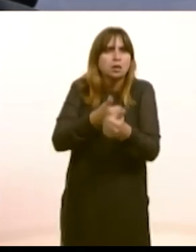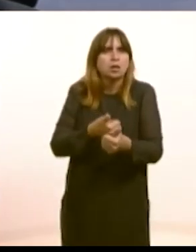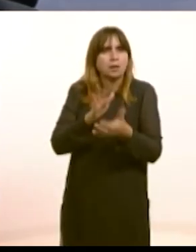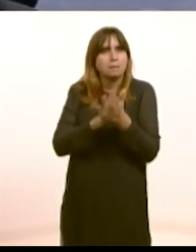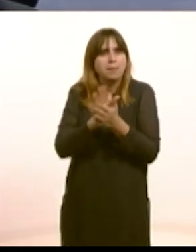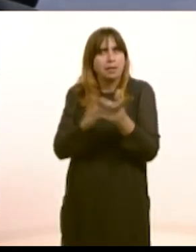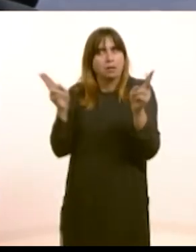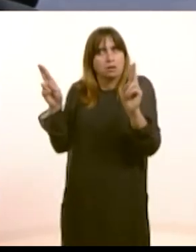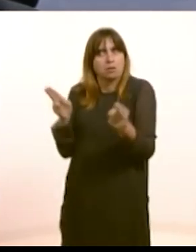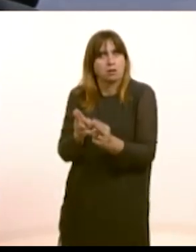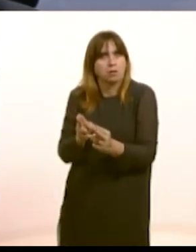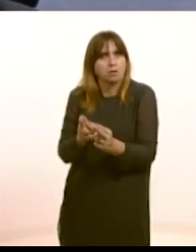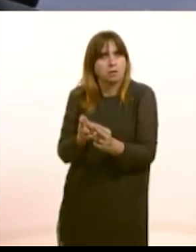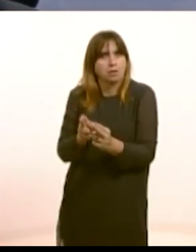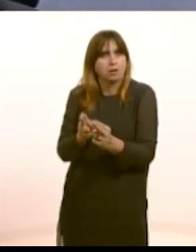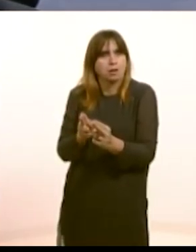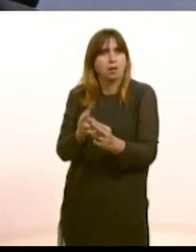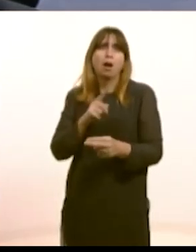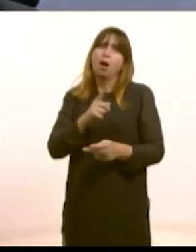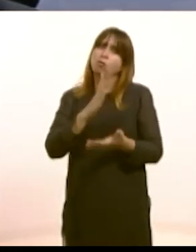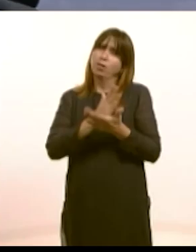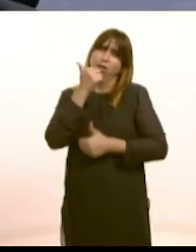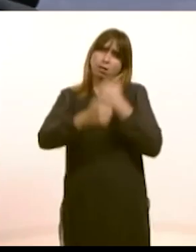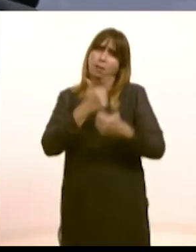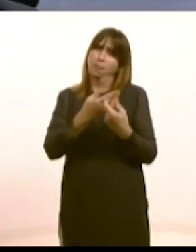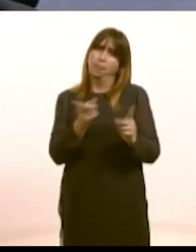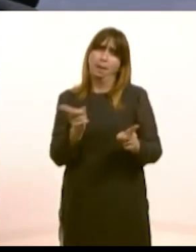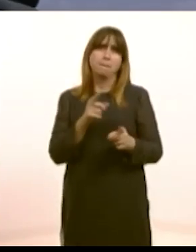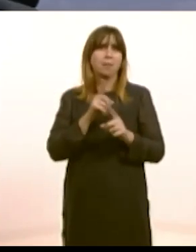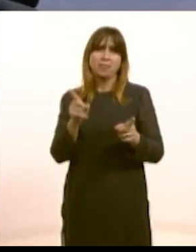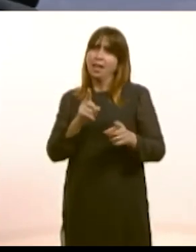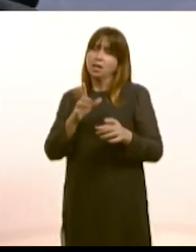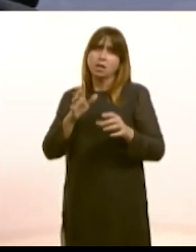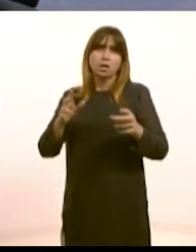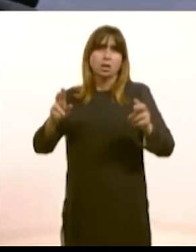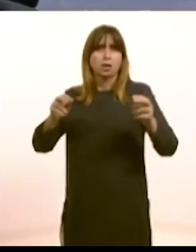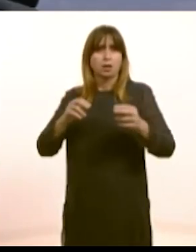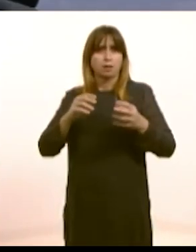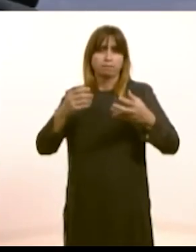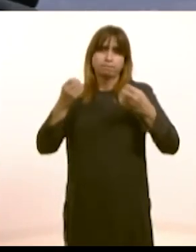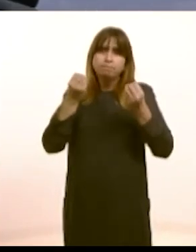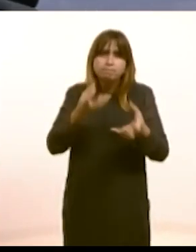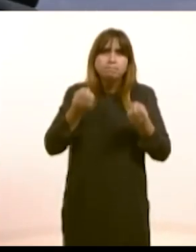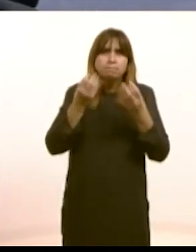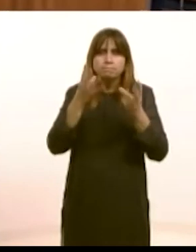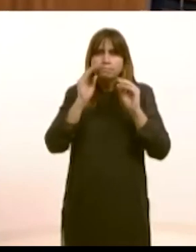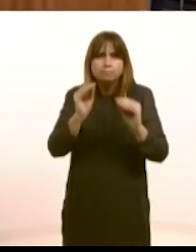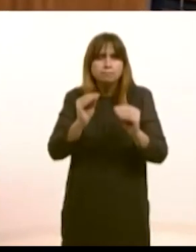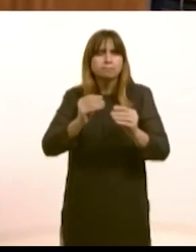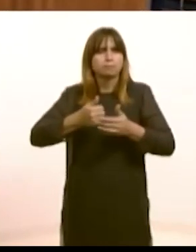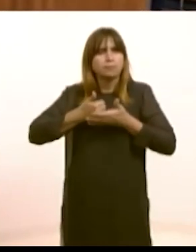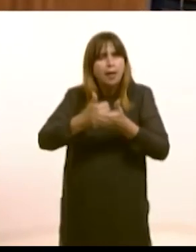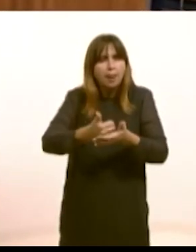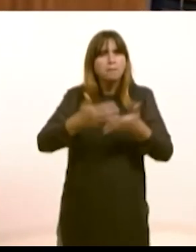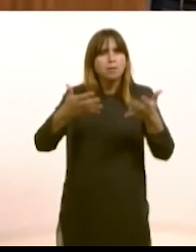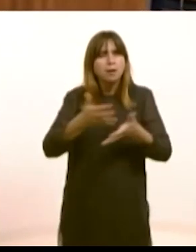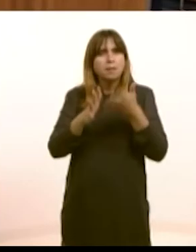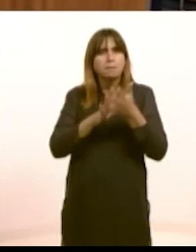you first of all welcome the work they're doing, because they're one of the leading practitioners of this in Wales, they and Neath Port